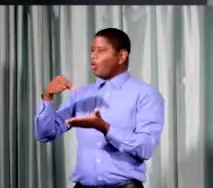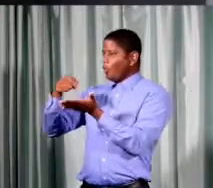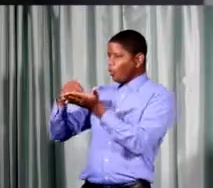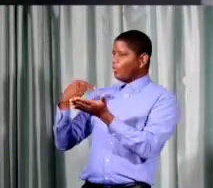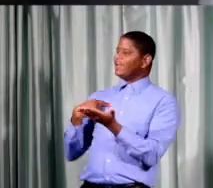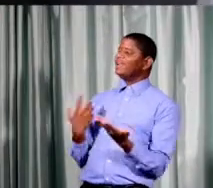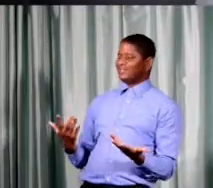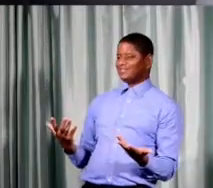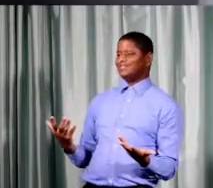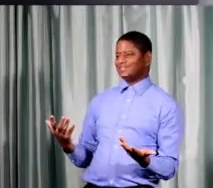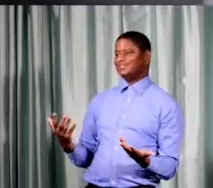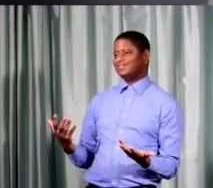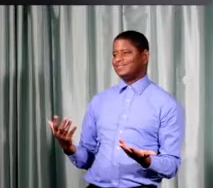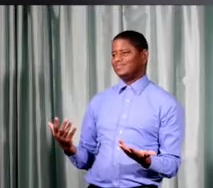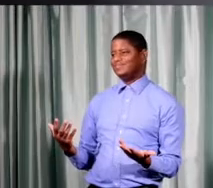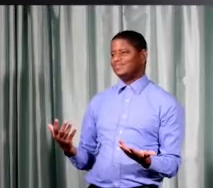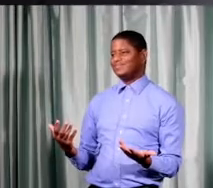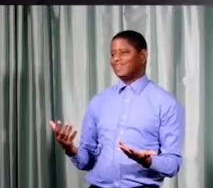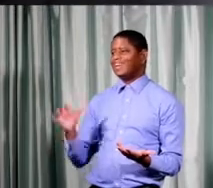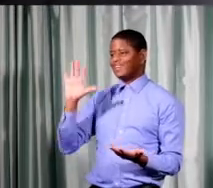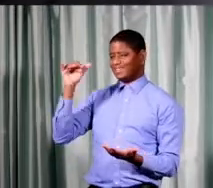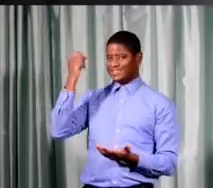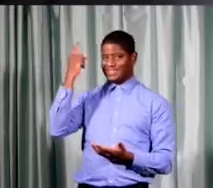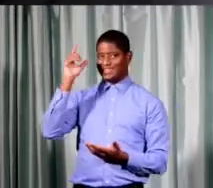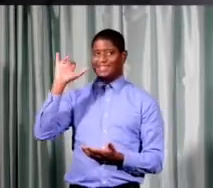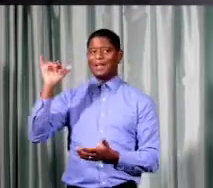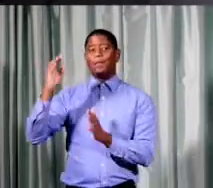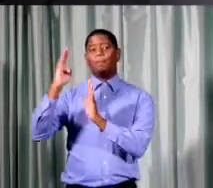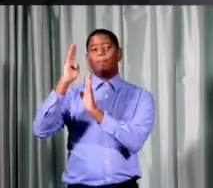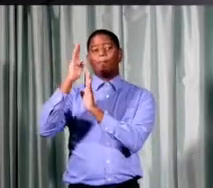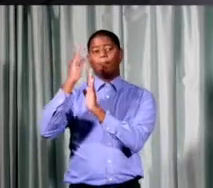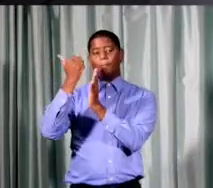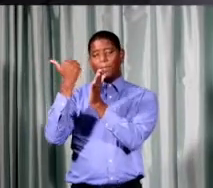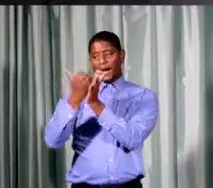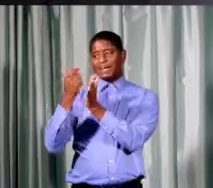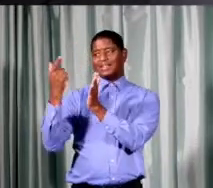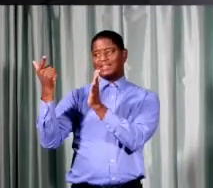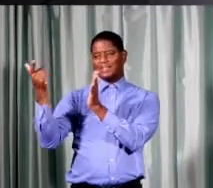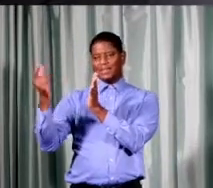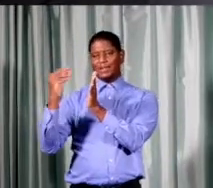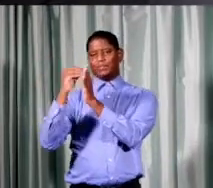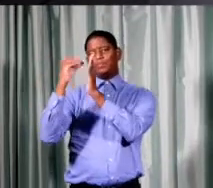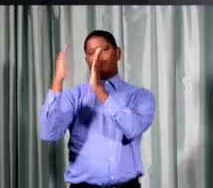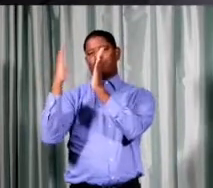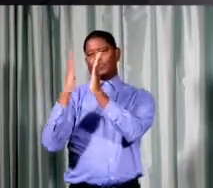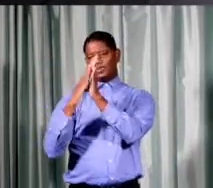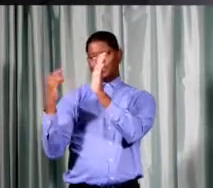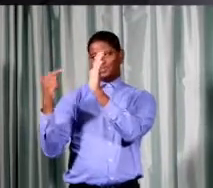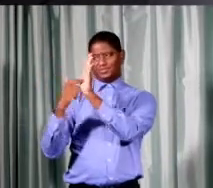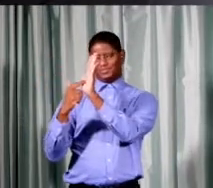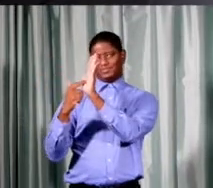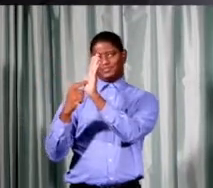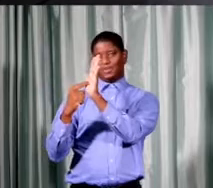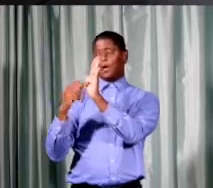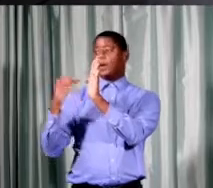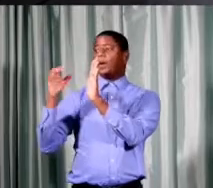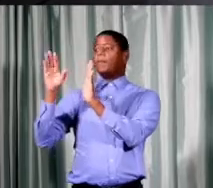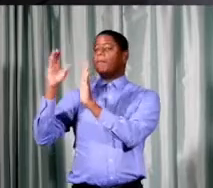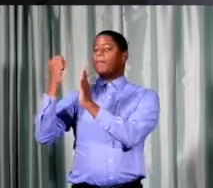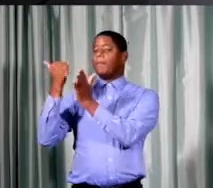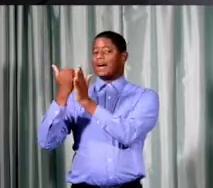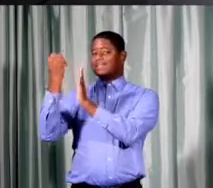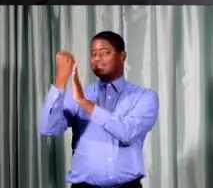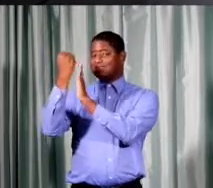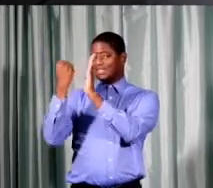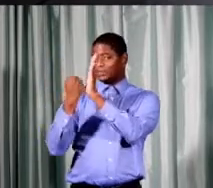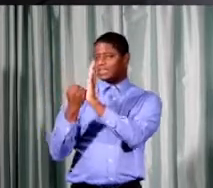bank's records for your personal records. When the bank sends your bank statement, which we'll get into, that is their